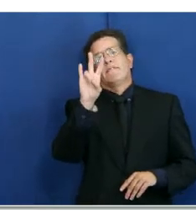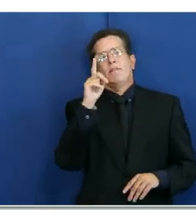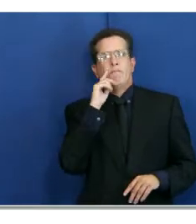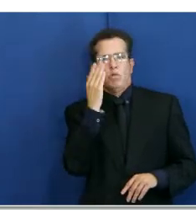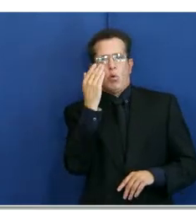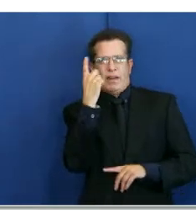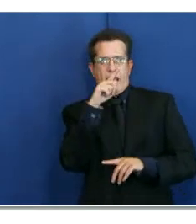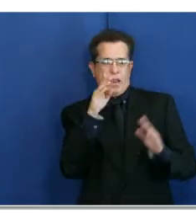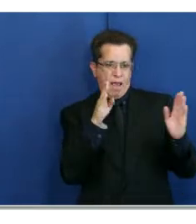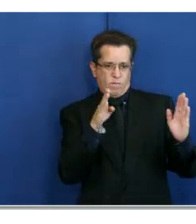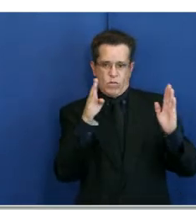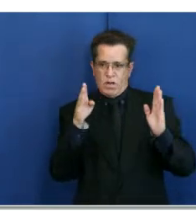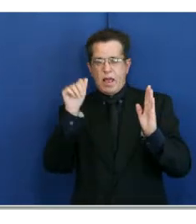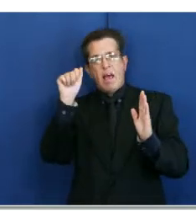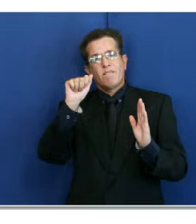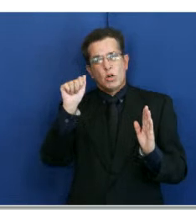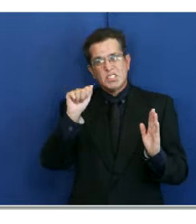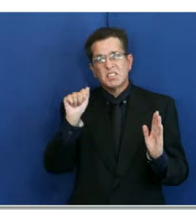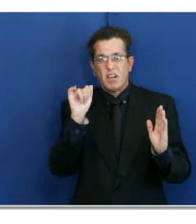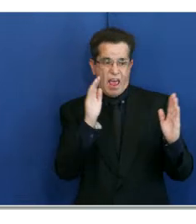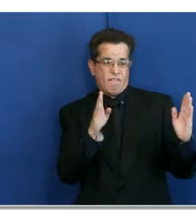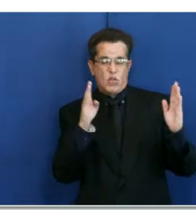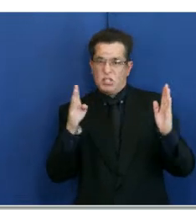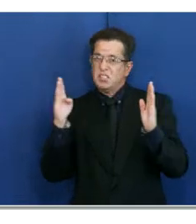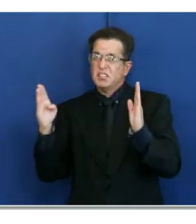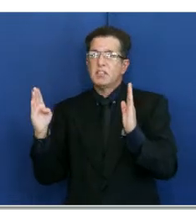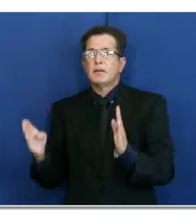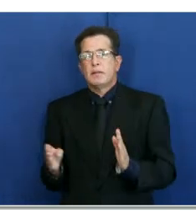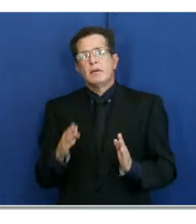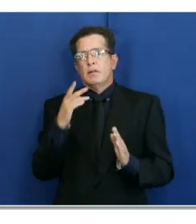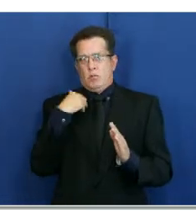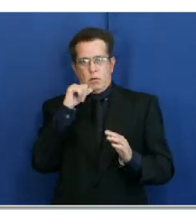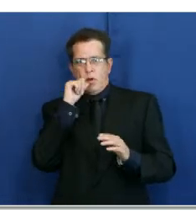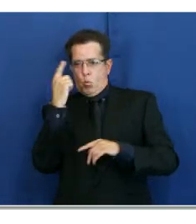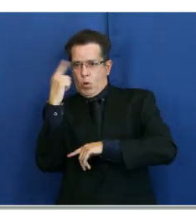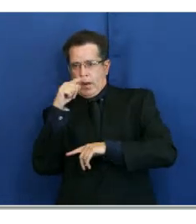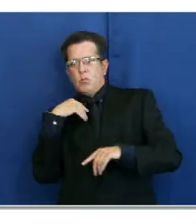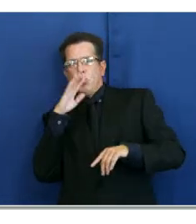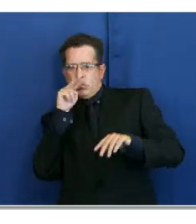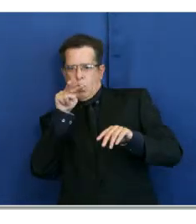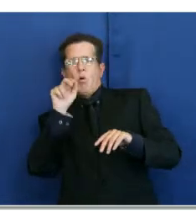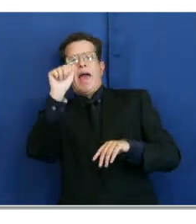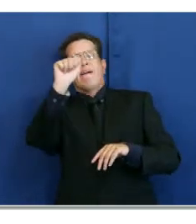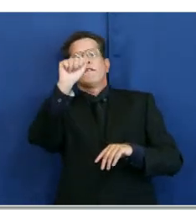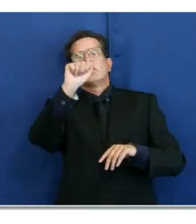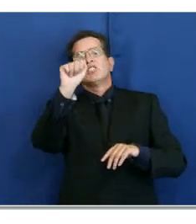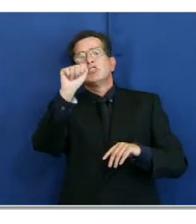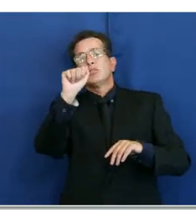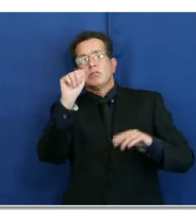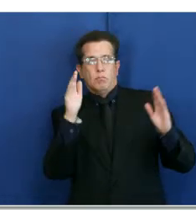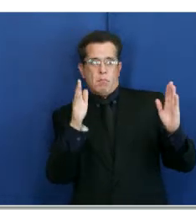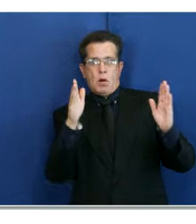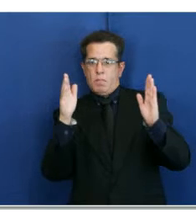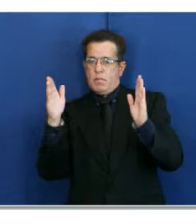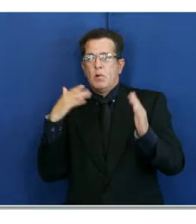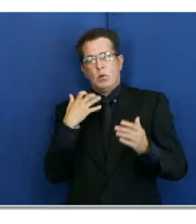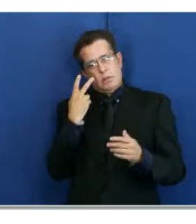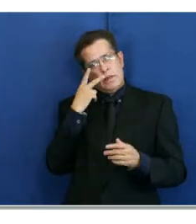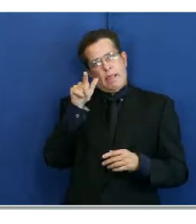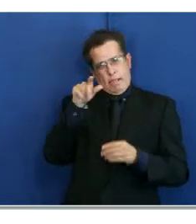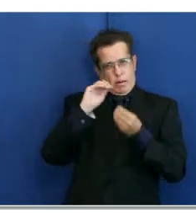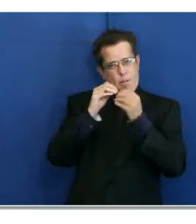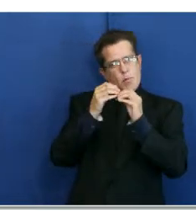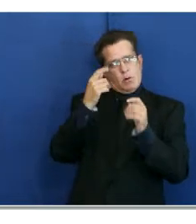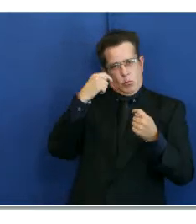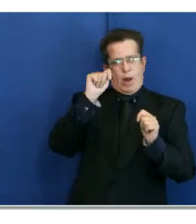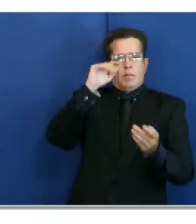a few days above our rolling 14-day average. Again, one day doesn't make a trend, but we would like to see these numbers continue to